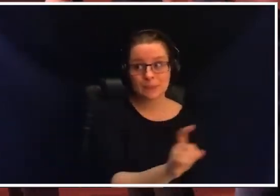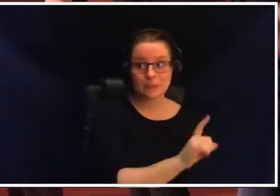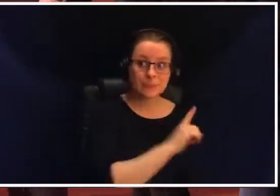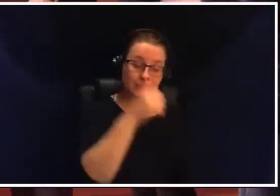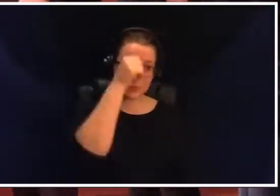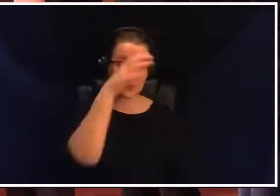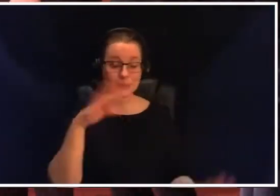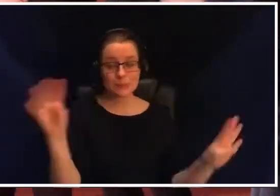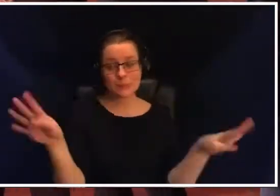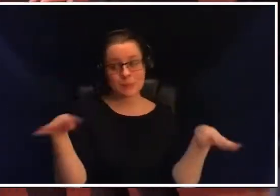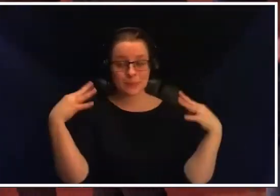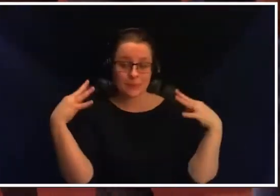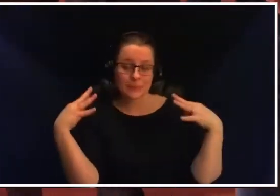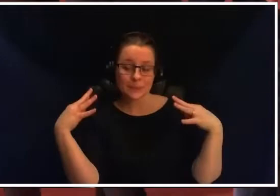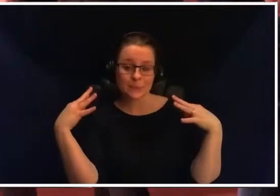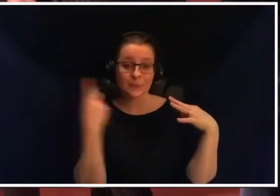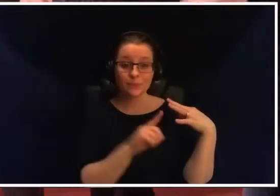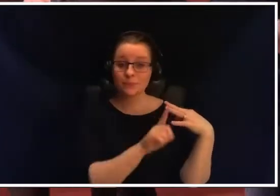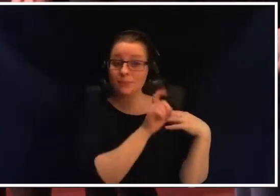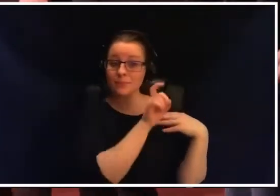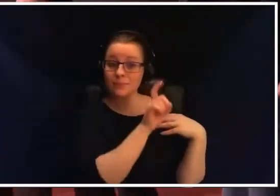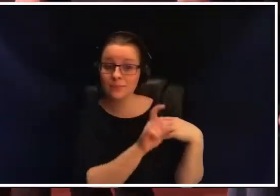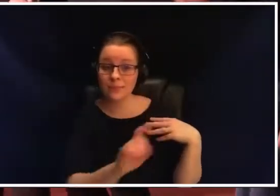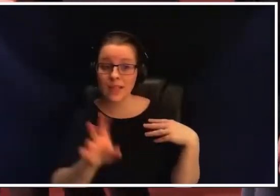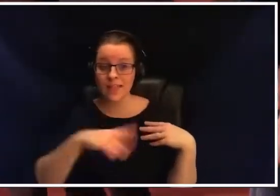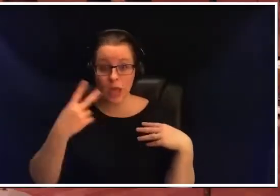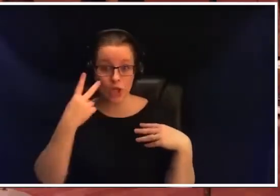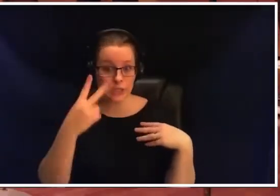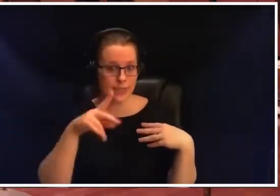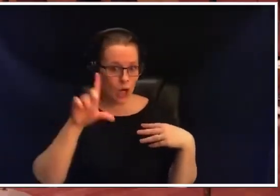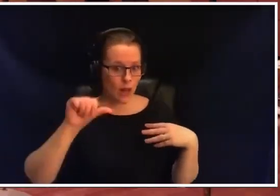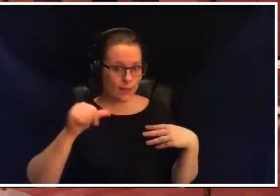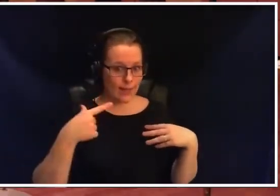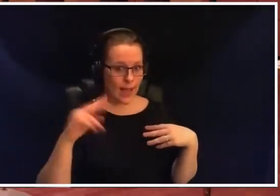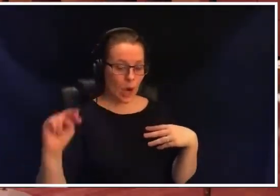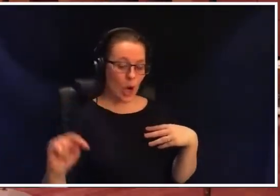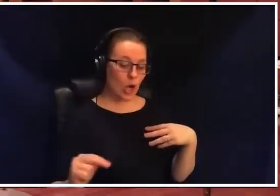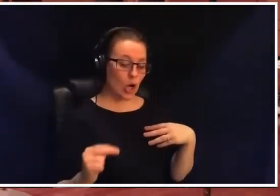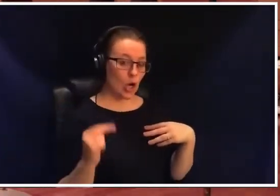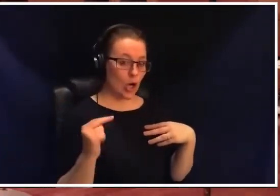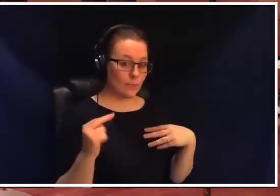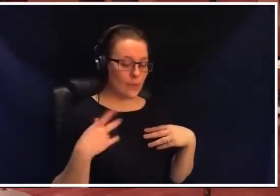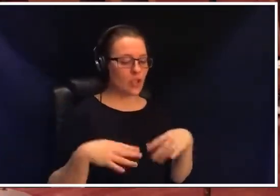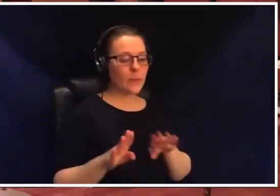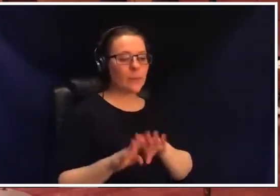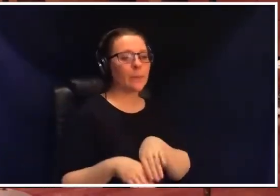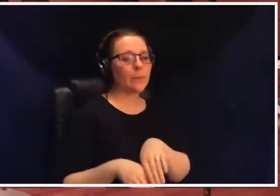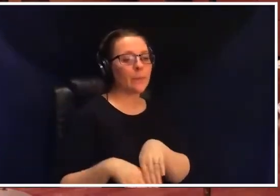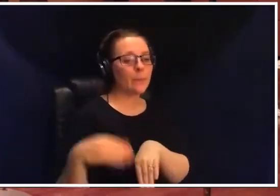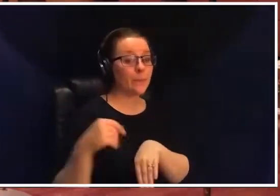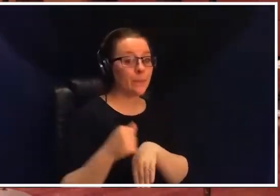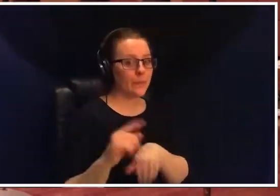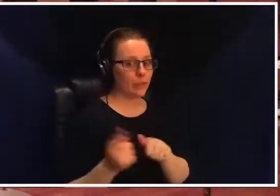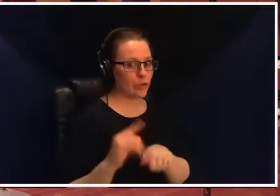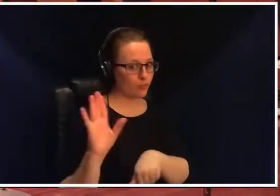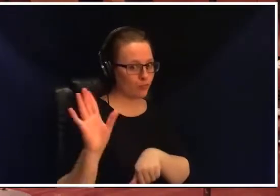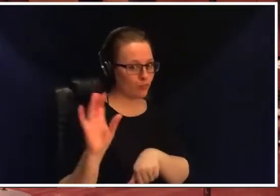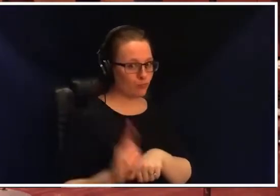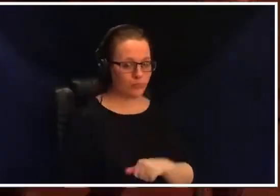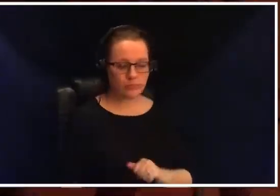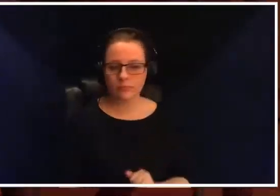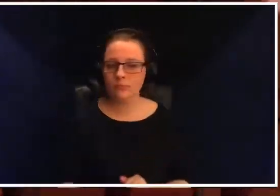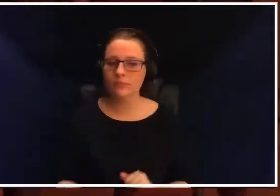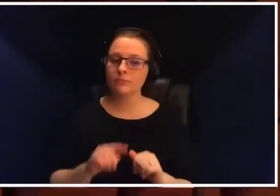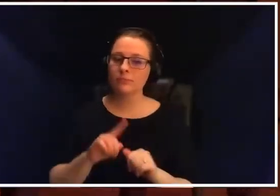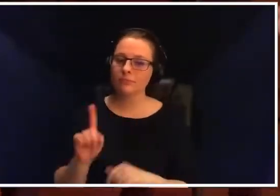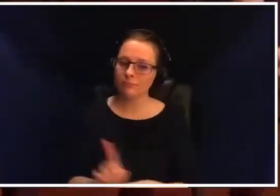could see her goddess, but not for free and gratis. An inch or two, and then she knows when to say when.